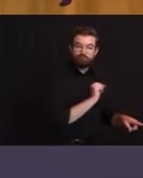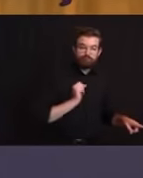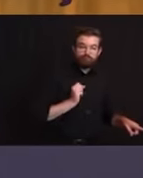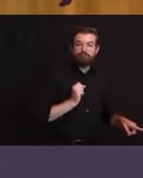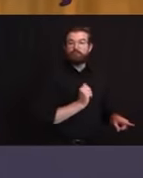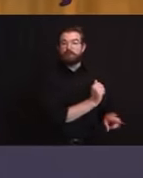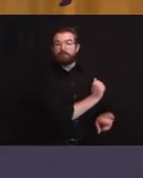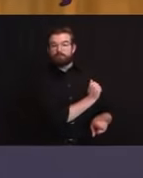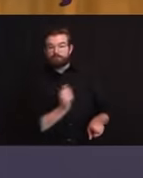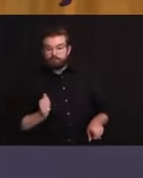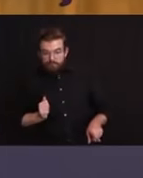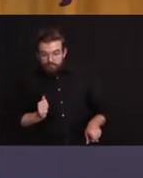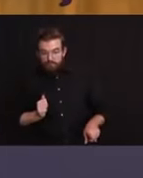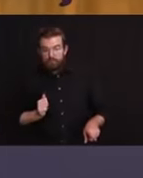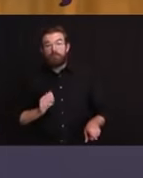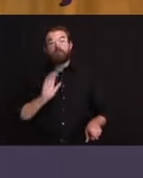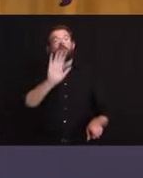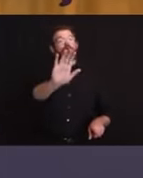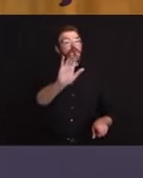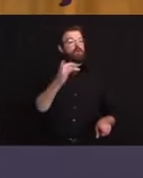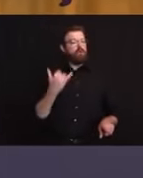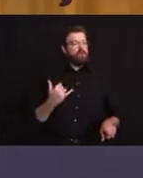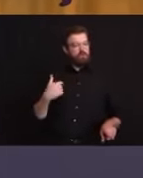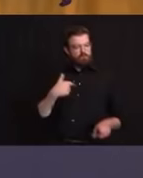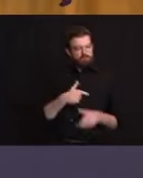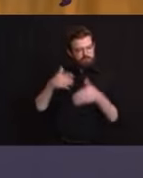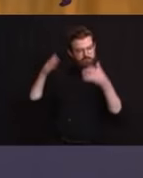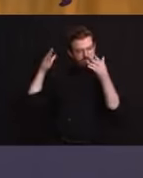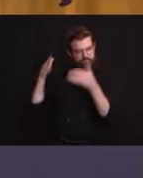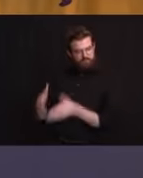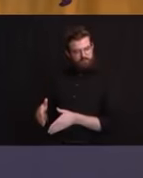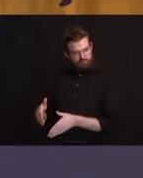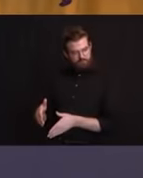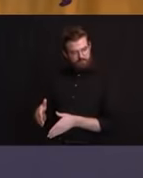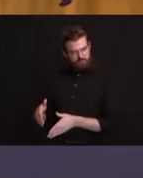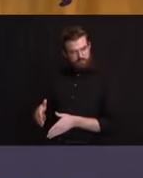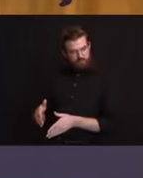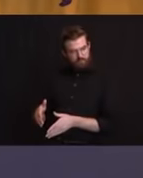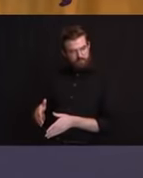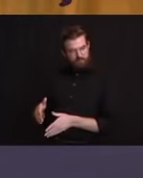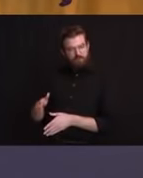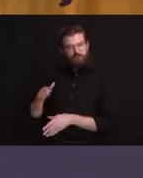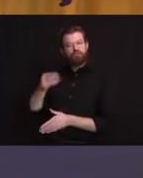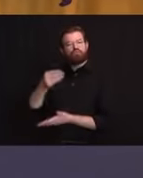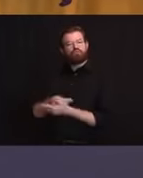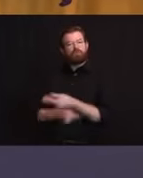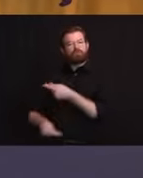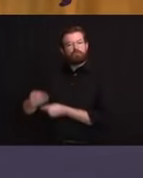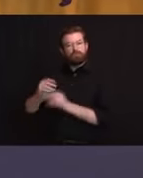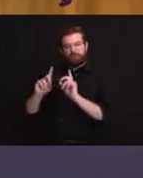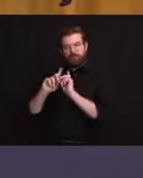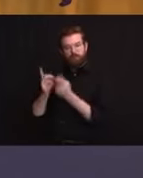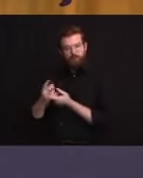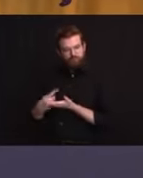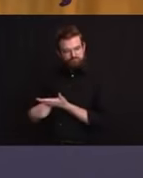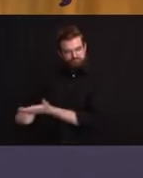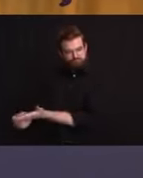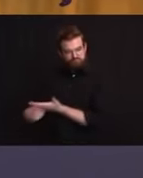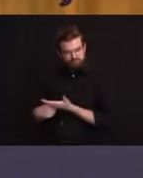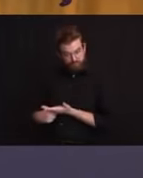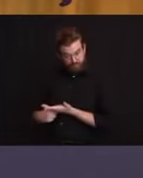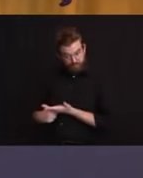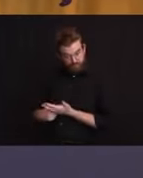Treasury taking the lead, as they always do, putting the budget together. And when we have something to say, we will say it. And hopefully we'll